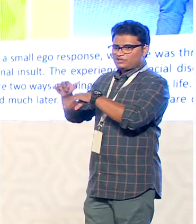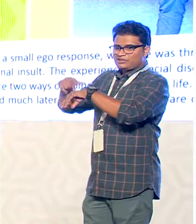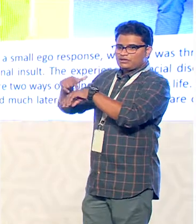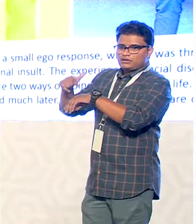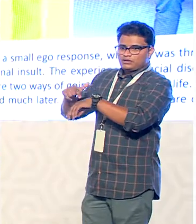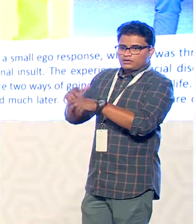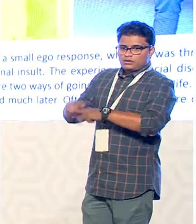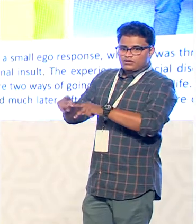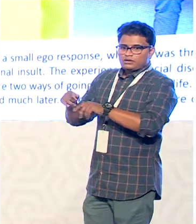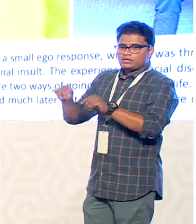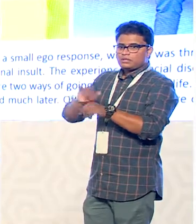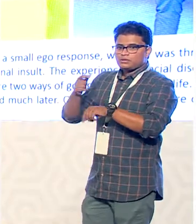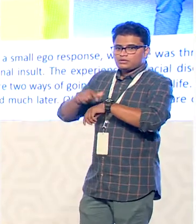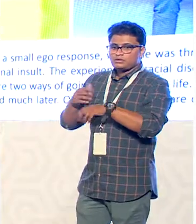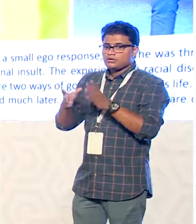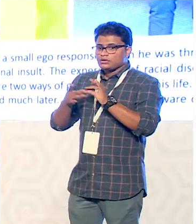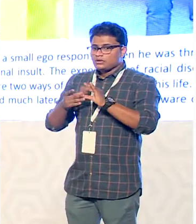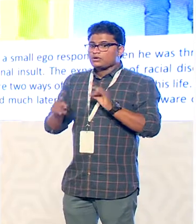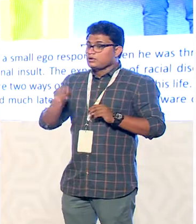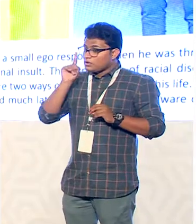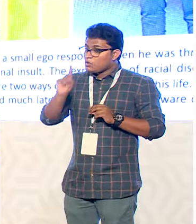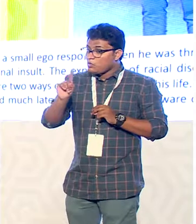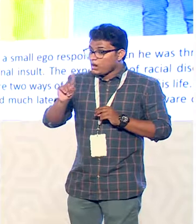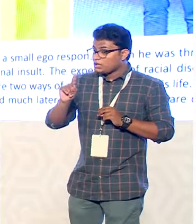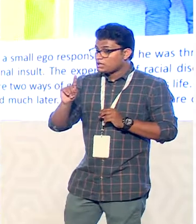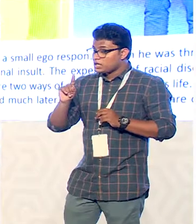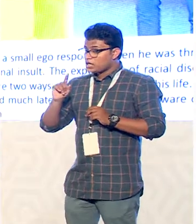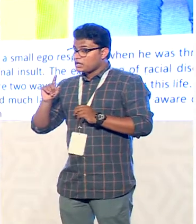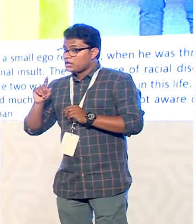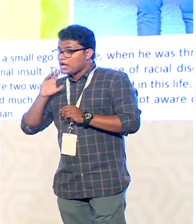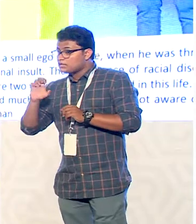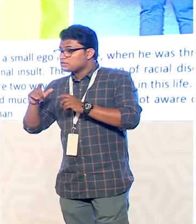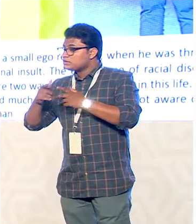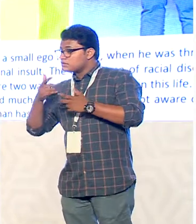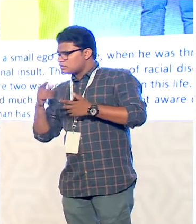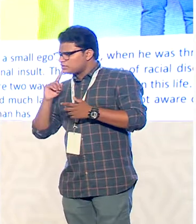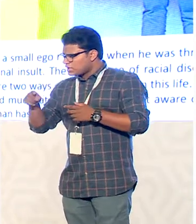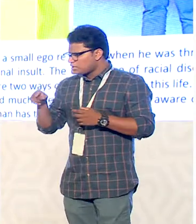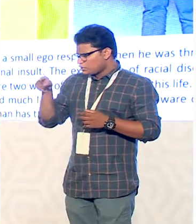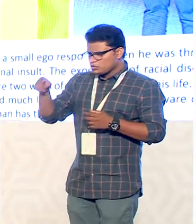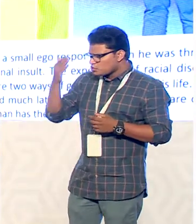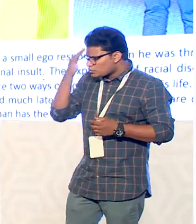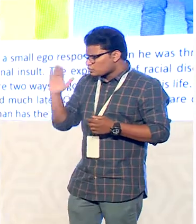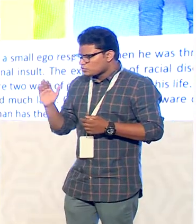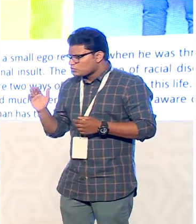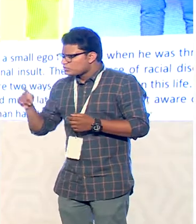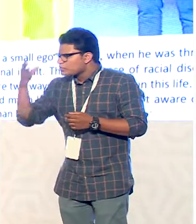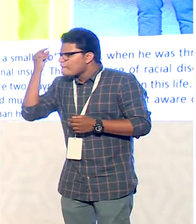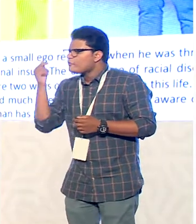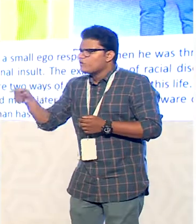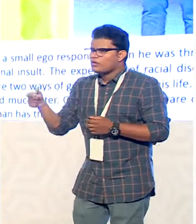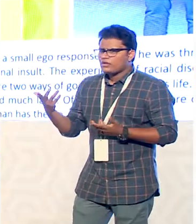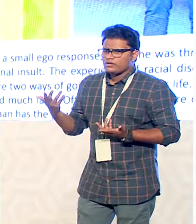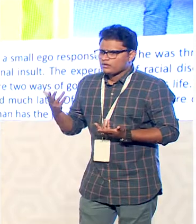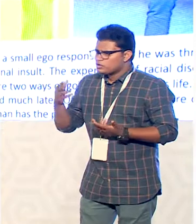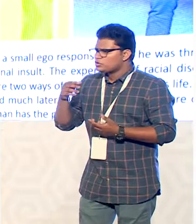story, Ramayana, that it takes one of the elders to tell him that, you don't know this, you have forgotten it,